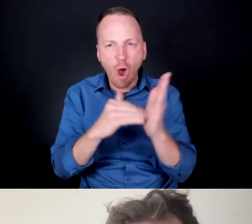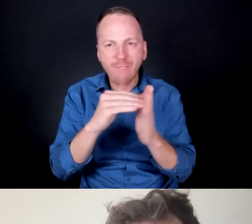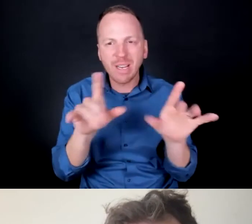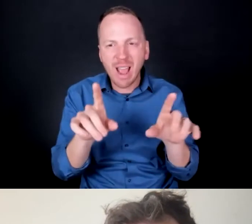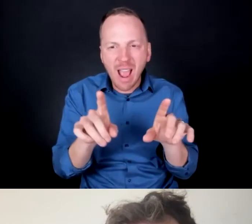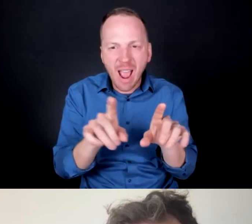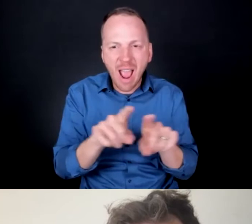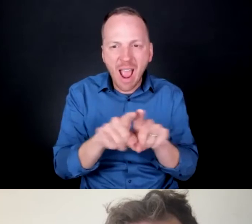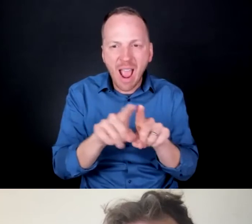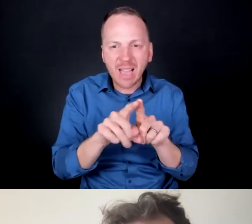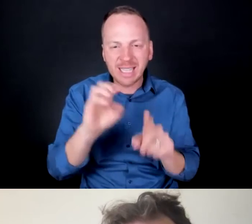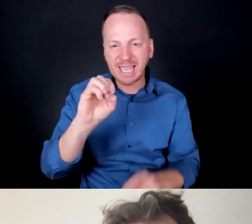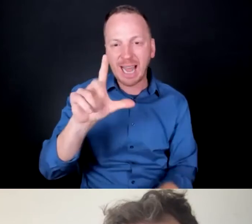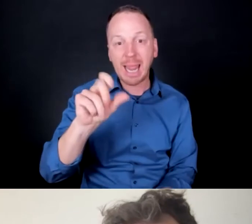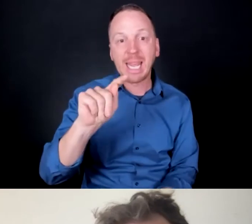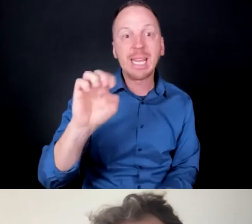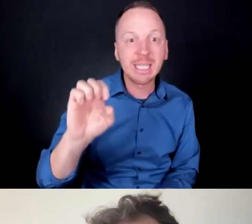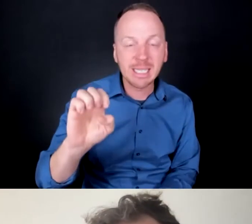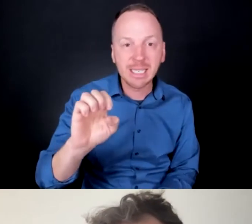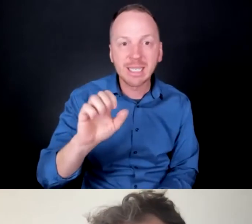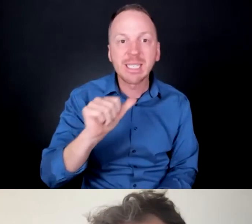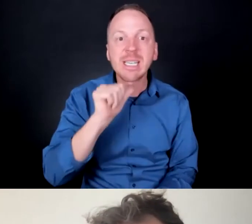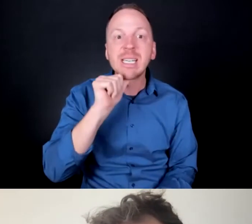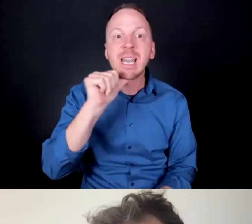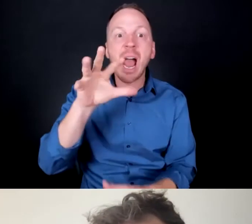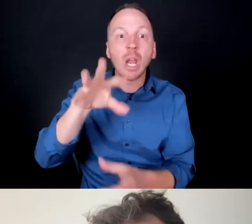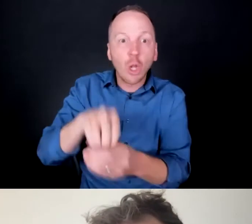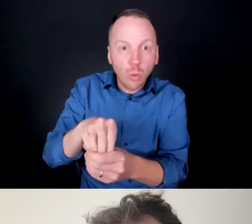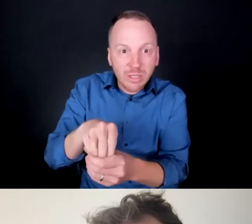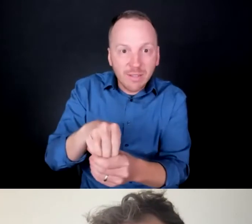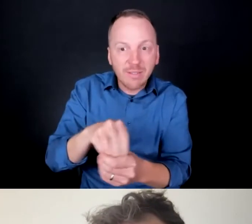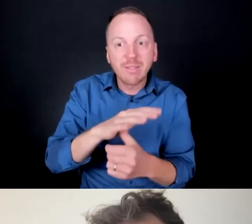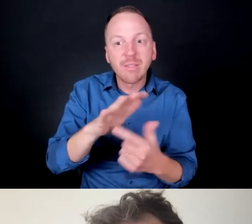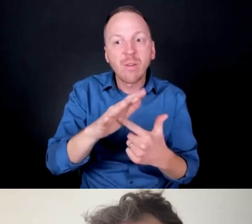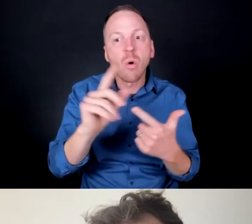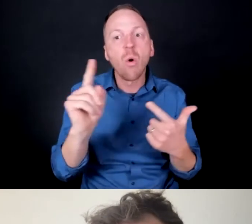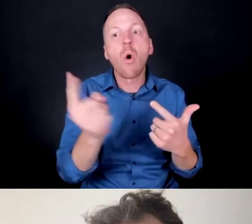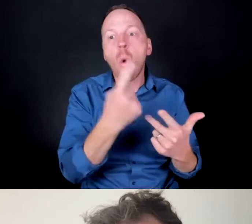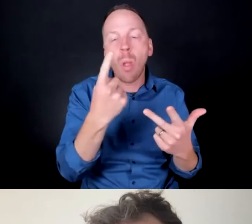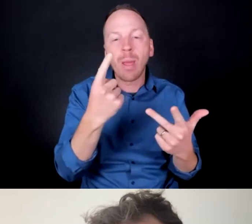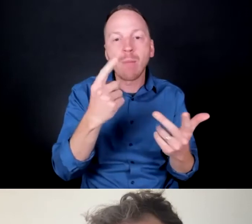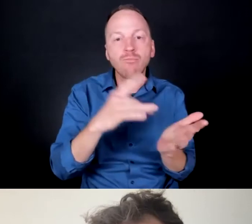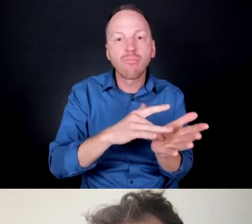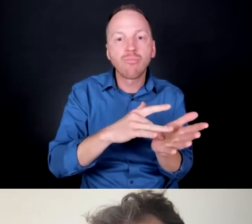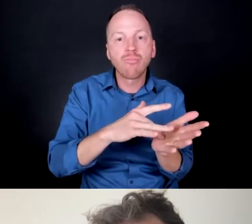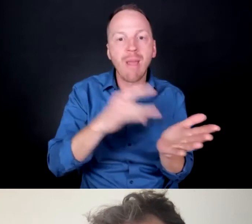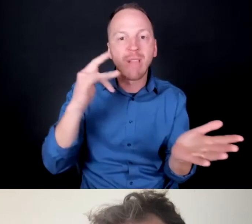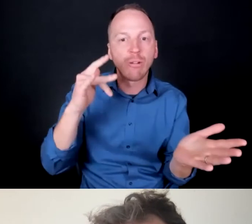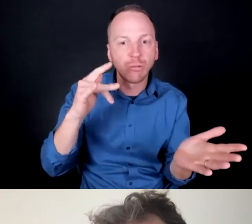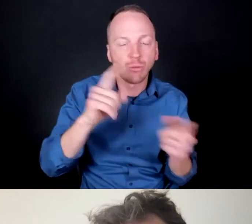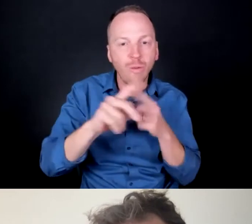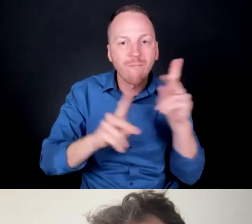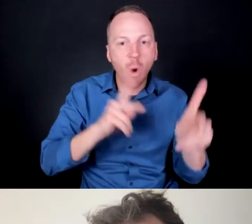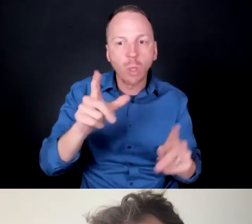this elitist, exclusionary thing that is only privileged to